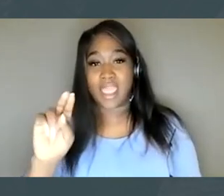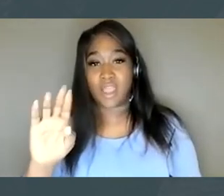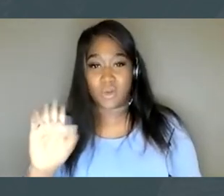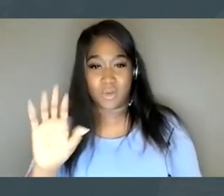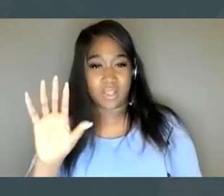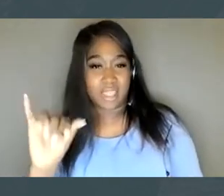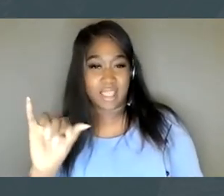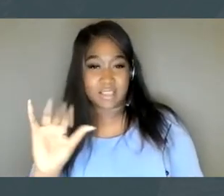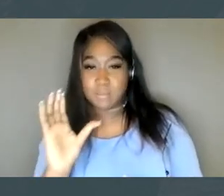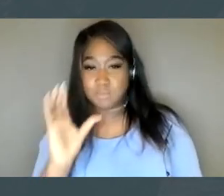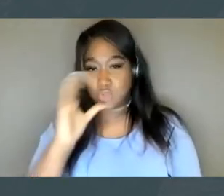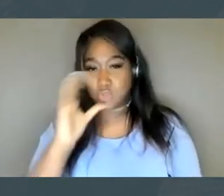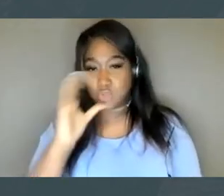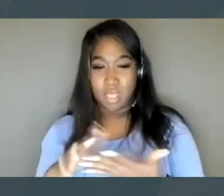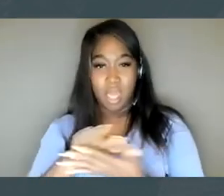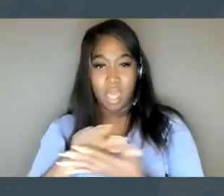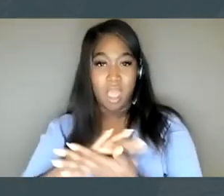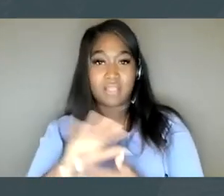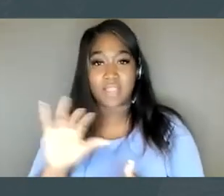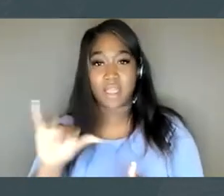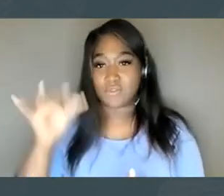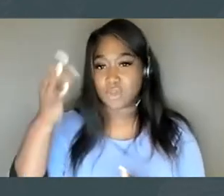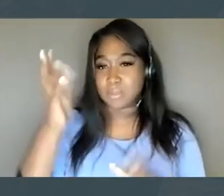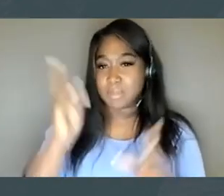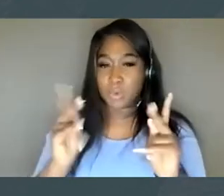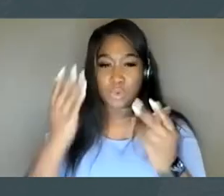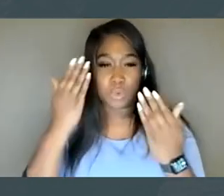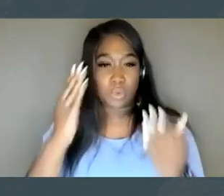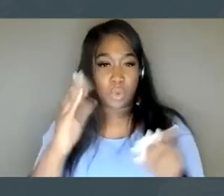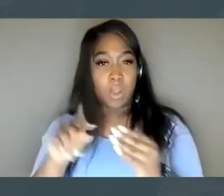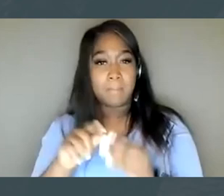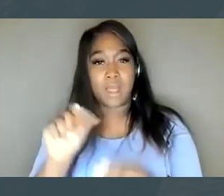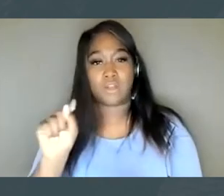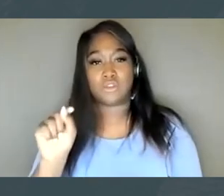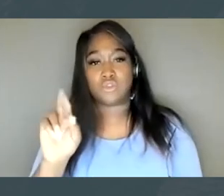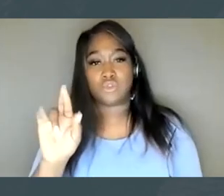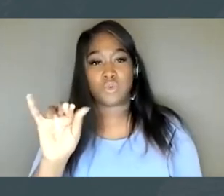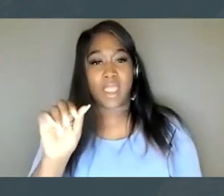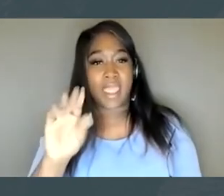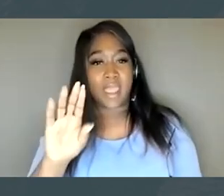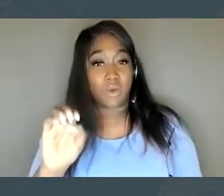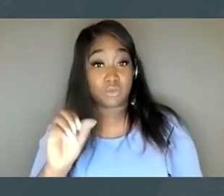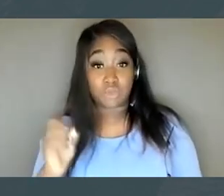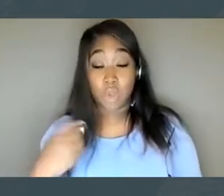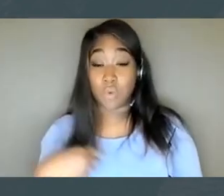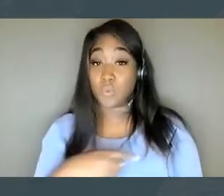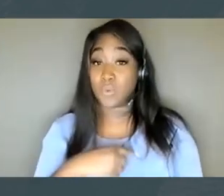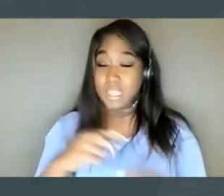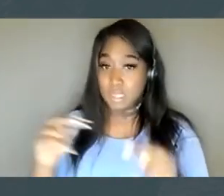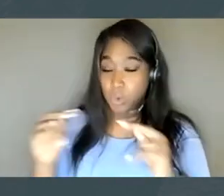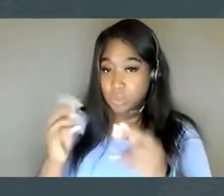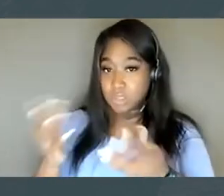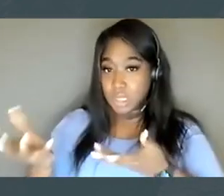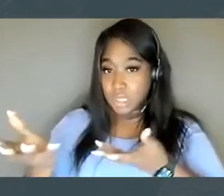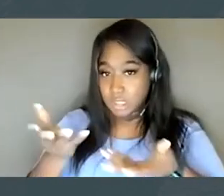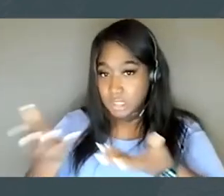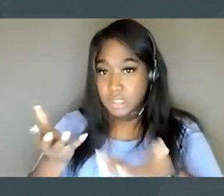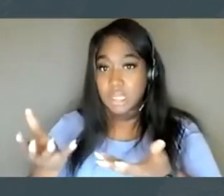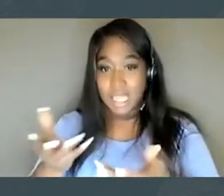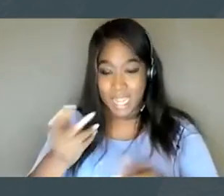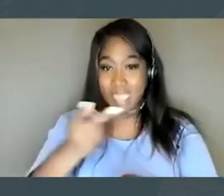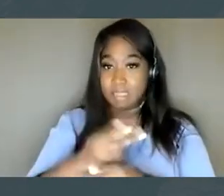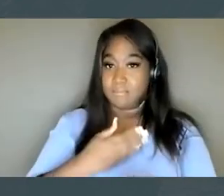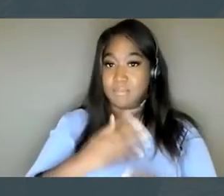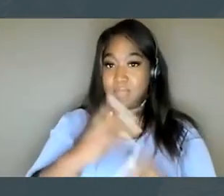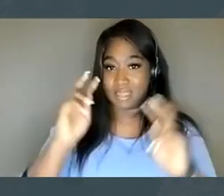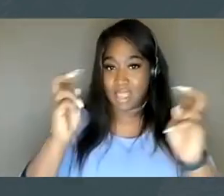triangle, right? So we negotiate and, I keep my title and I have